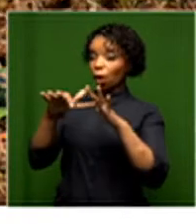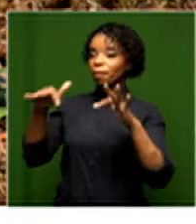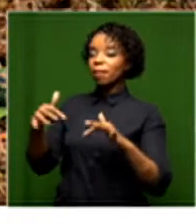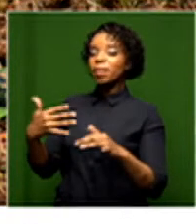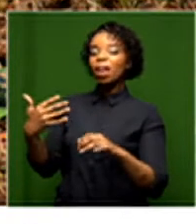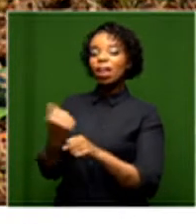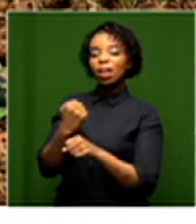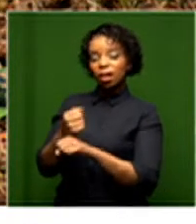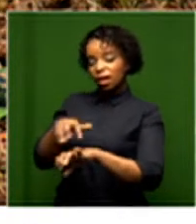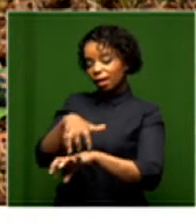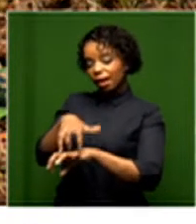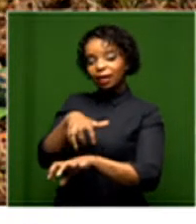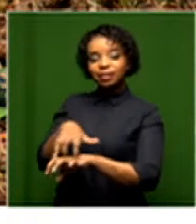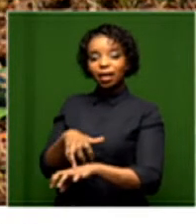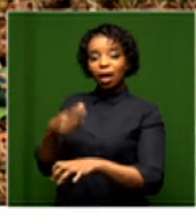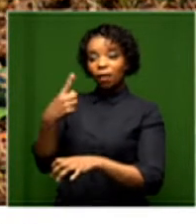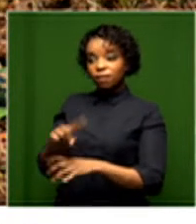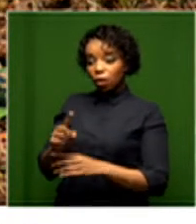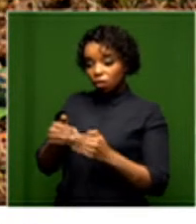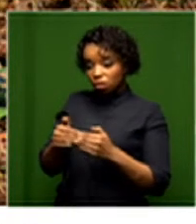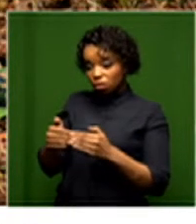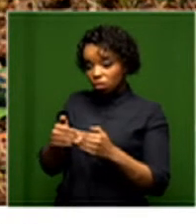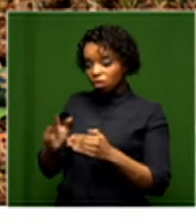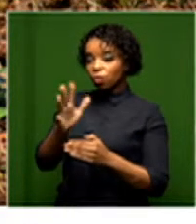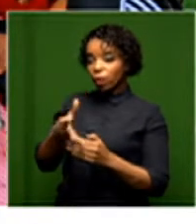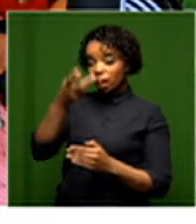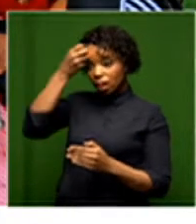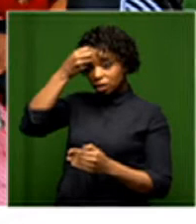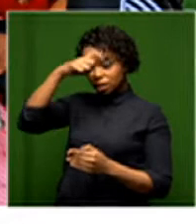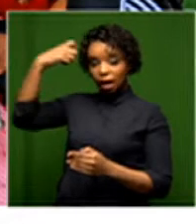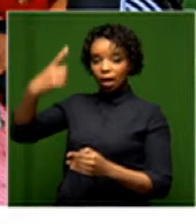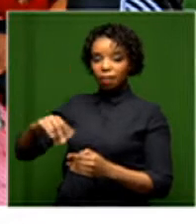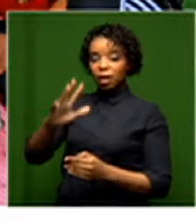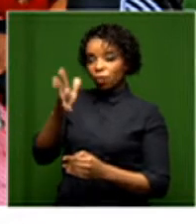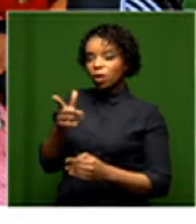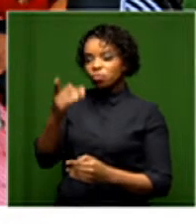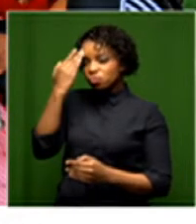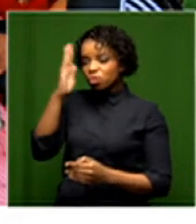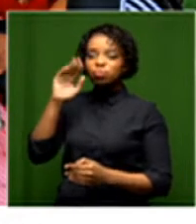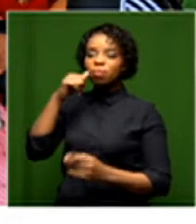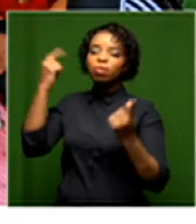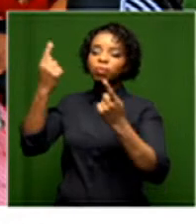getting their gardens ready for the coming summer? And as you know that tomorrow we're celebrating Garden Day.